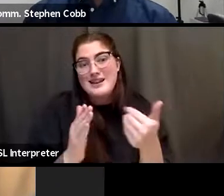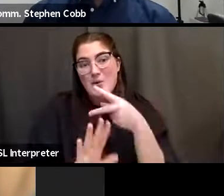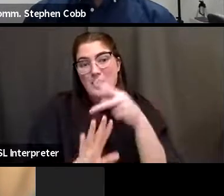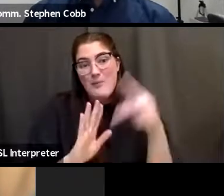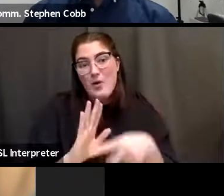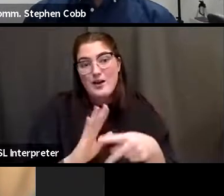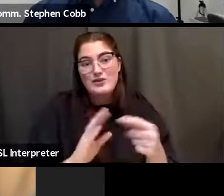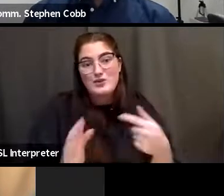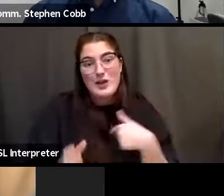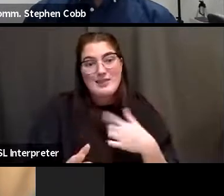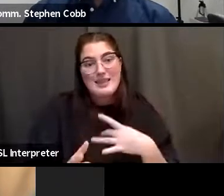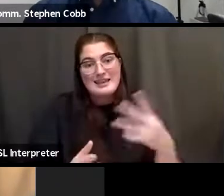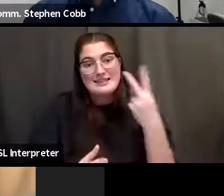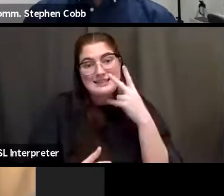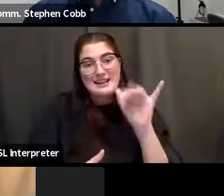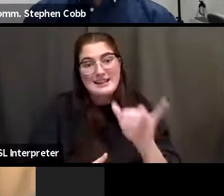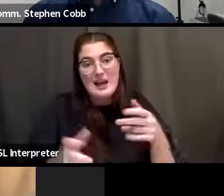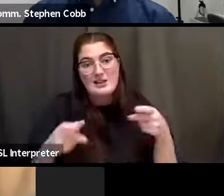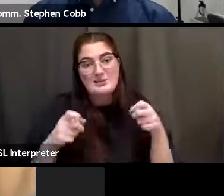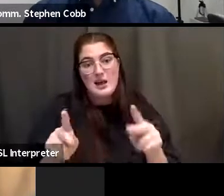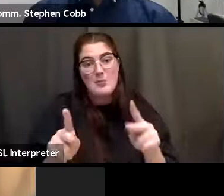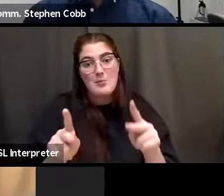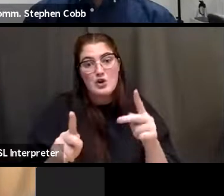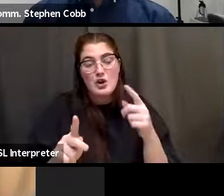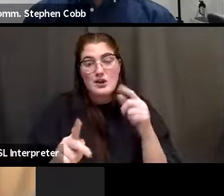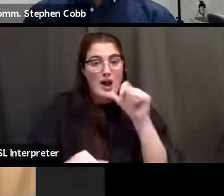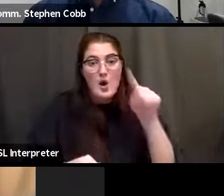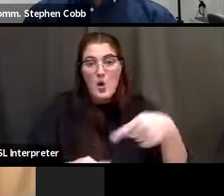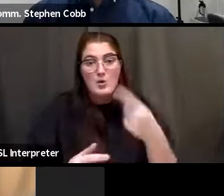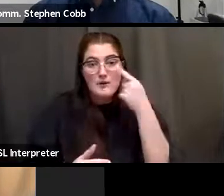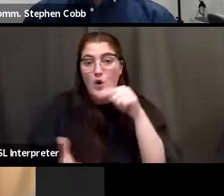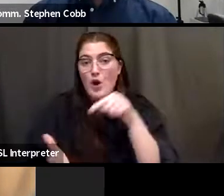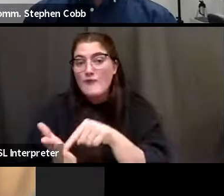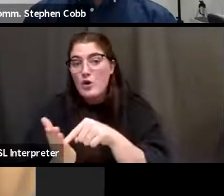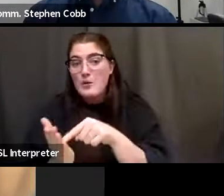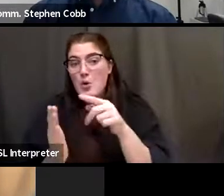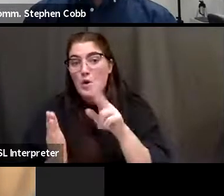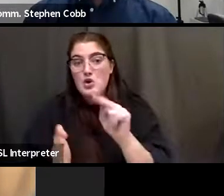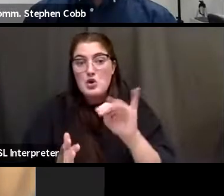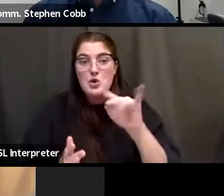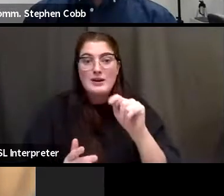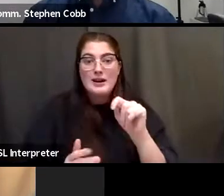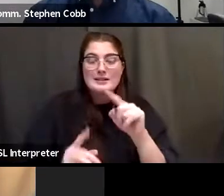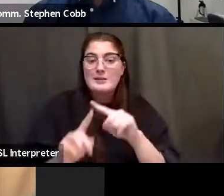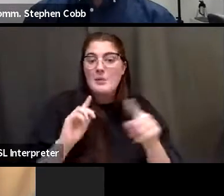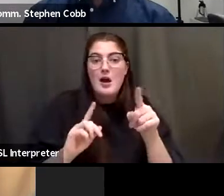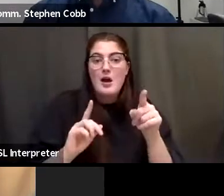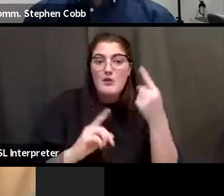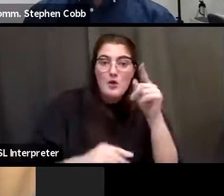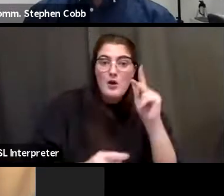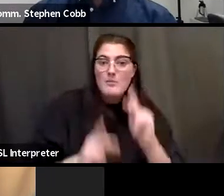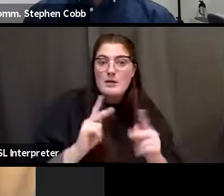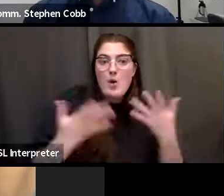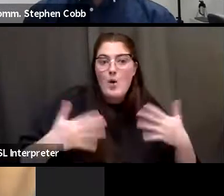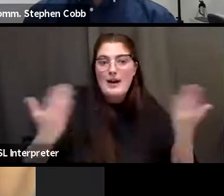see that as an opportunity, not only for affordable units, but affordable units for people who are already here in the community and need them in order to maintain